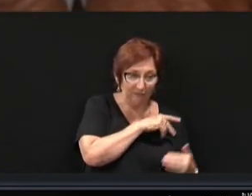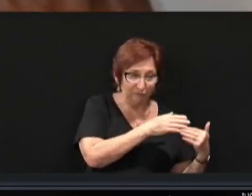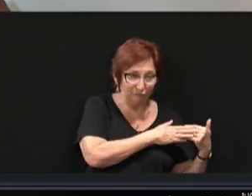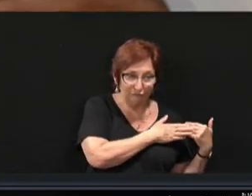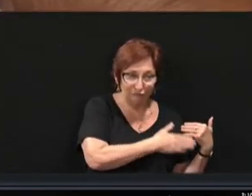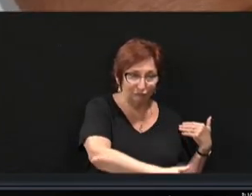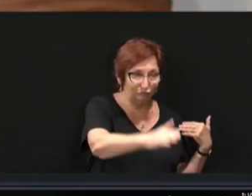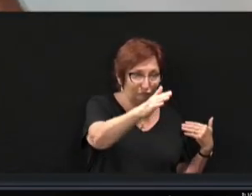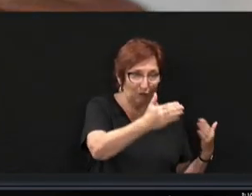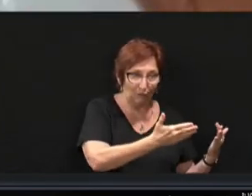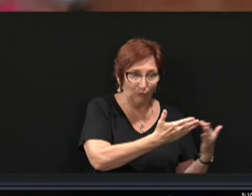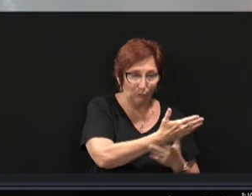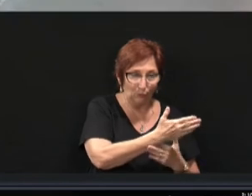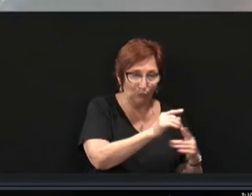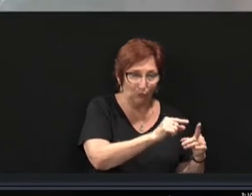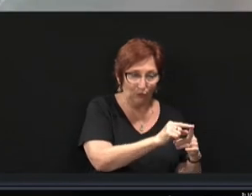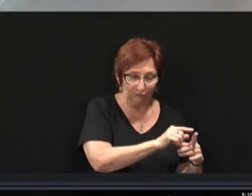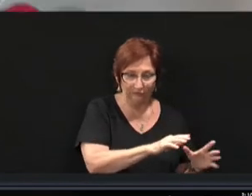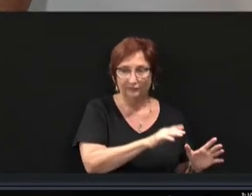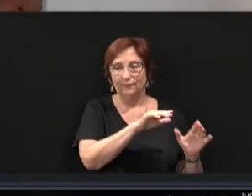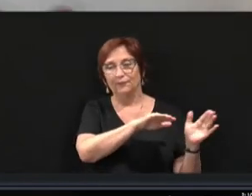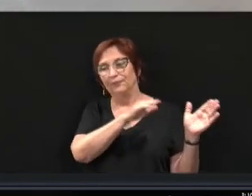through.